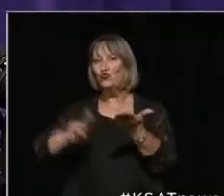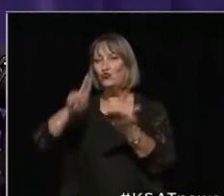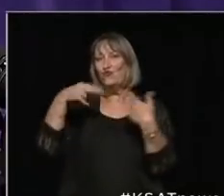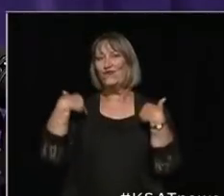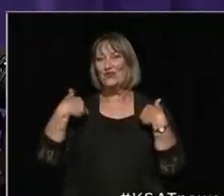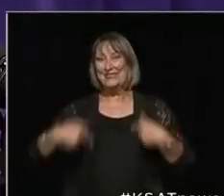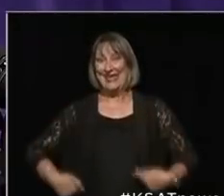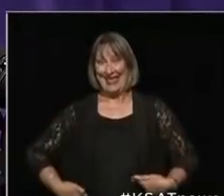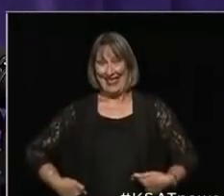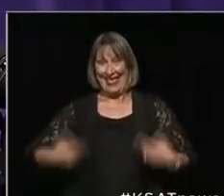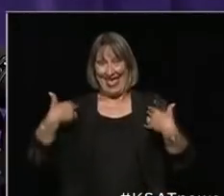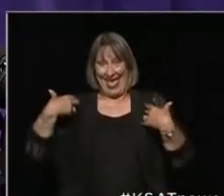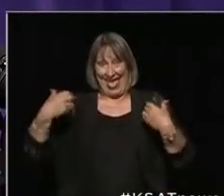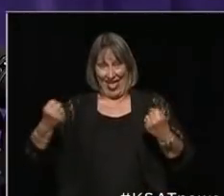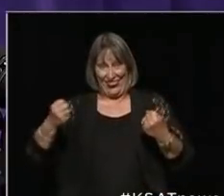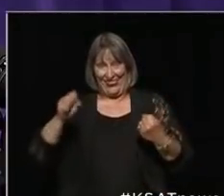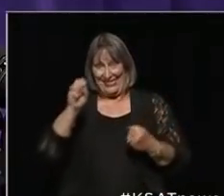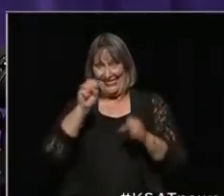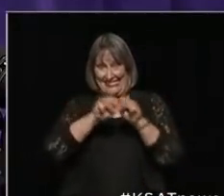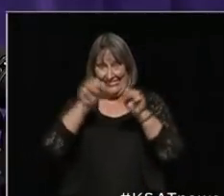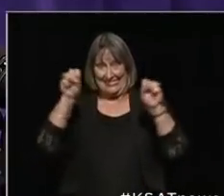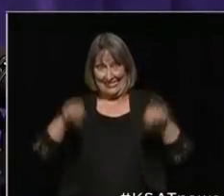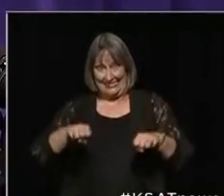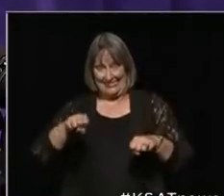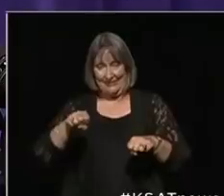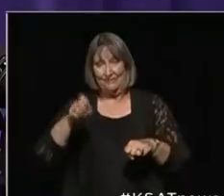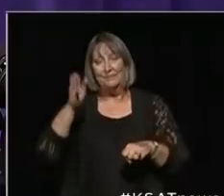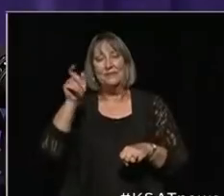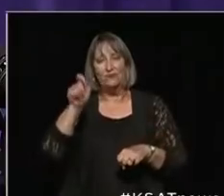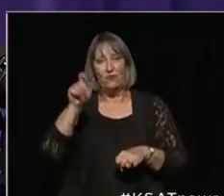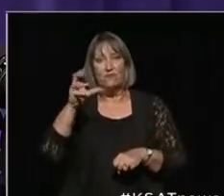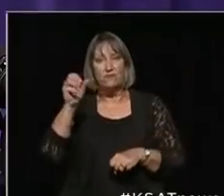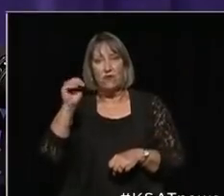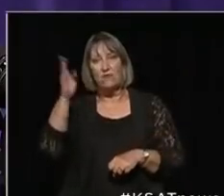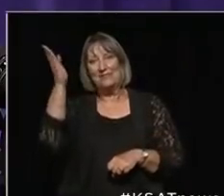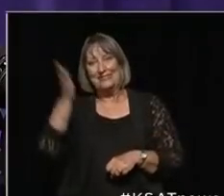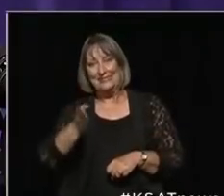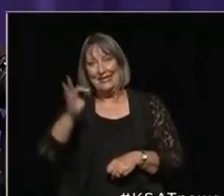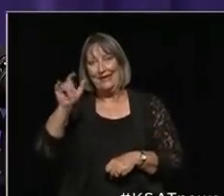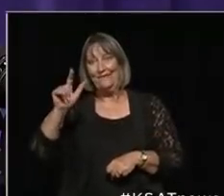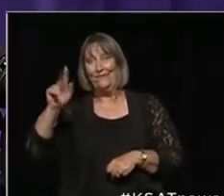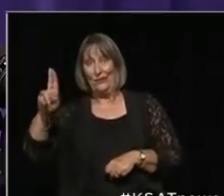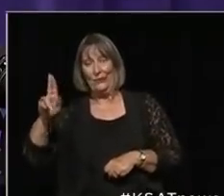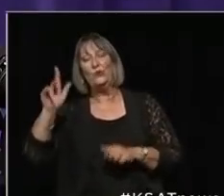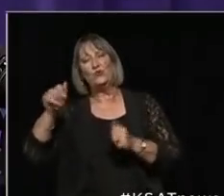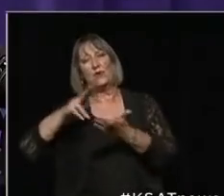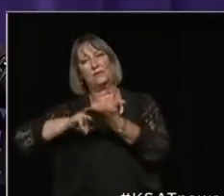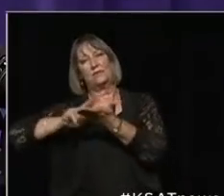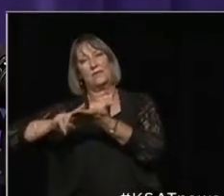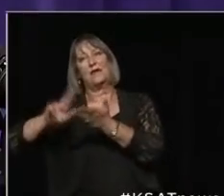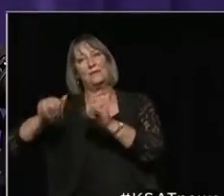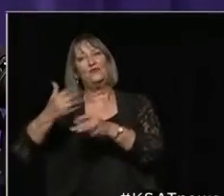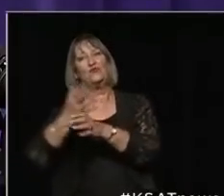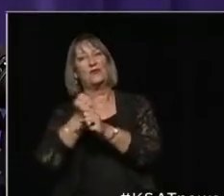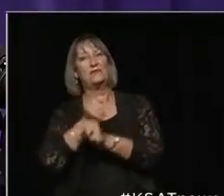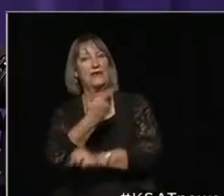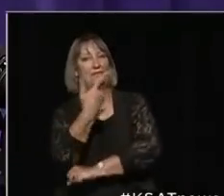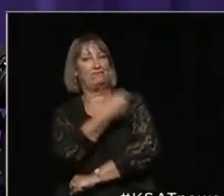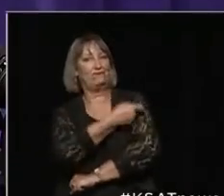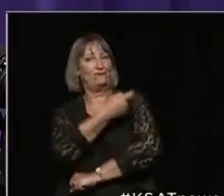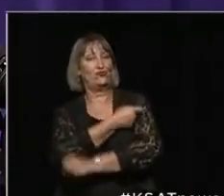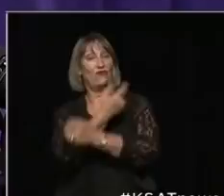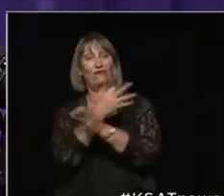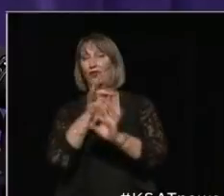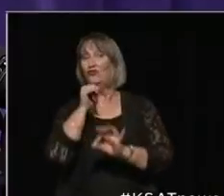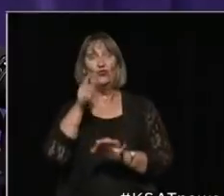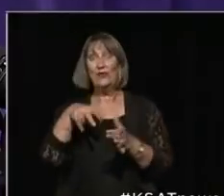.com slash flu, and you can still get your flu shot tomorrow for free without having to get out of your vehicle.